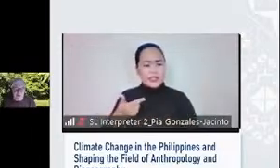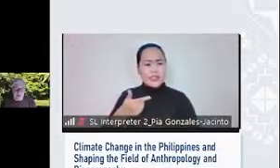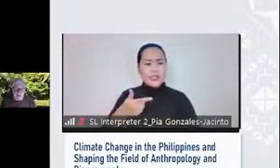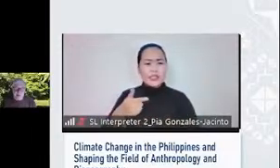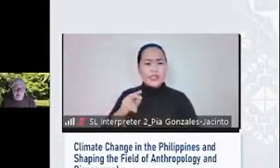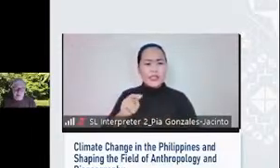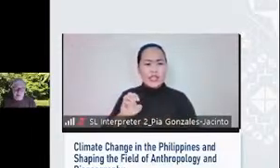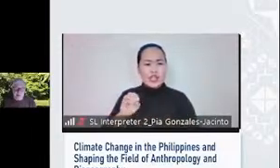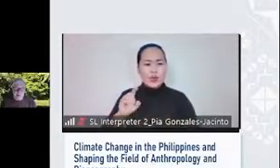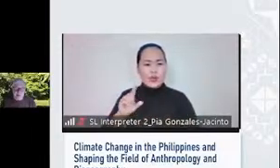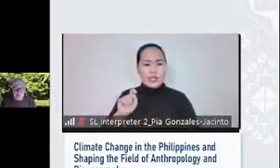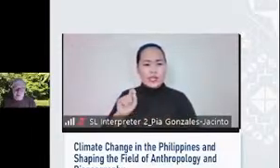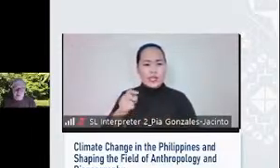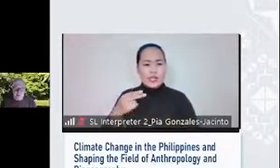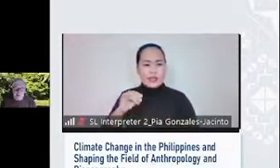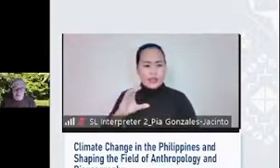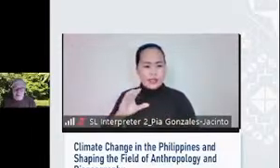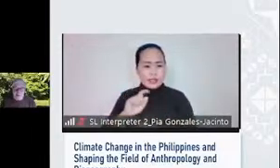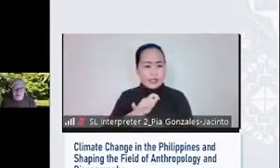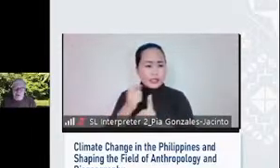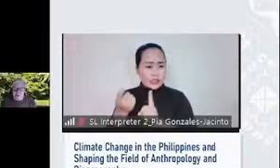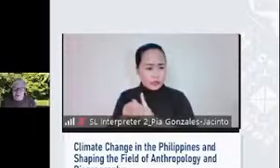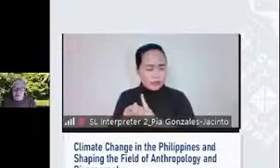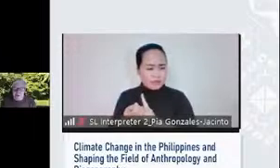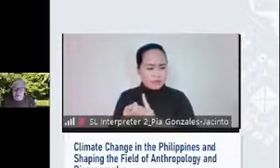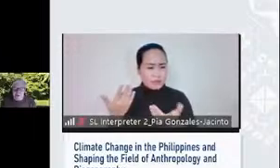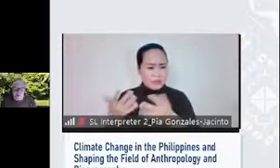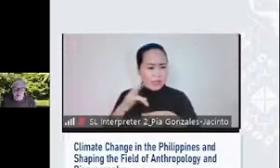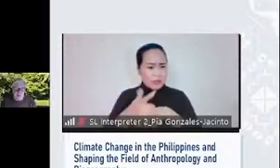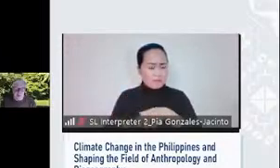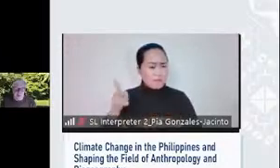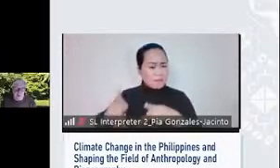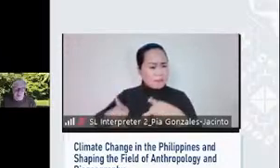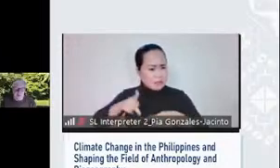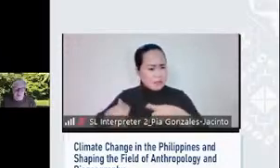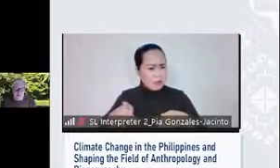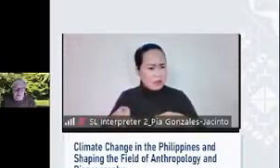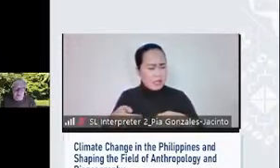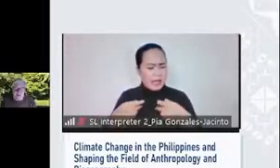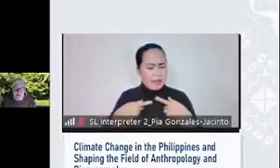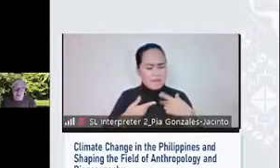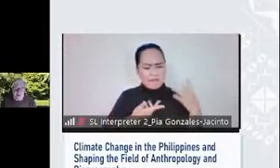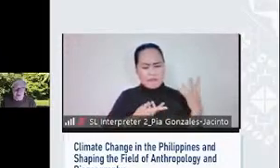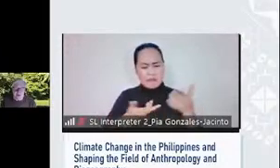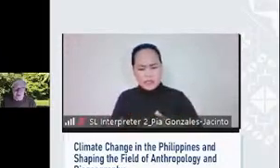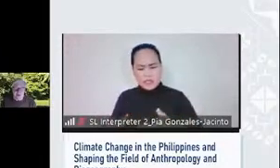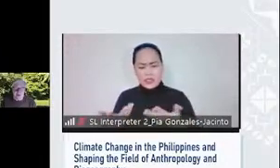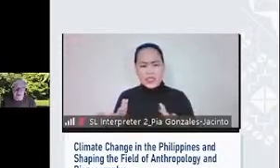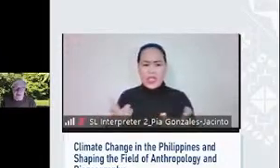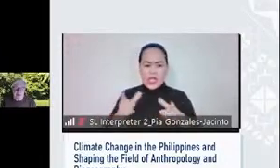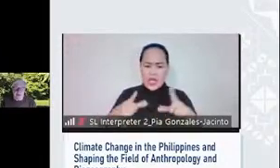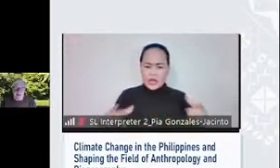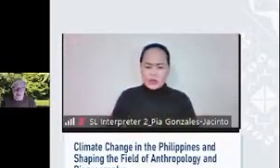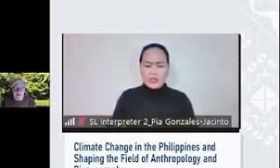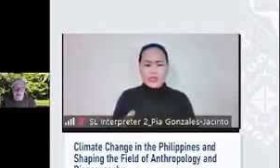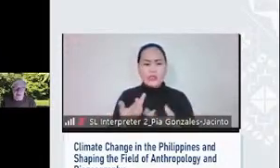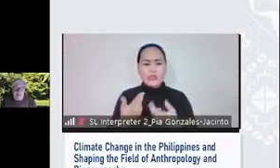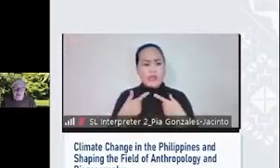the region, much as earlier people carried genes and language into the northern Luzon Cordillera some 8,000 years